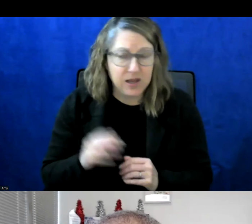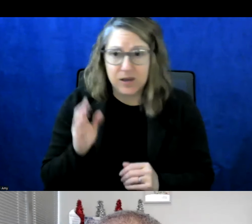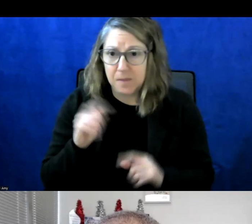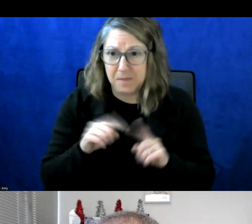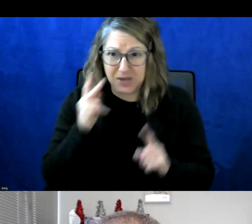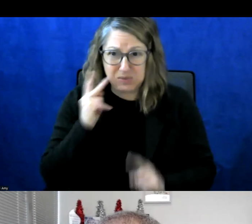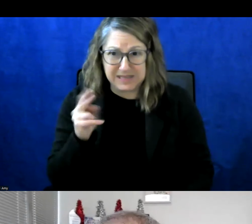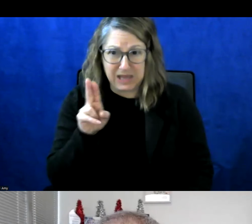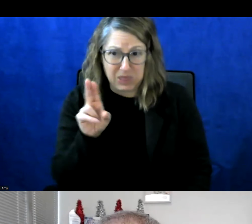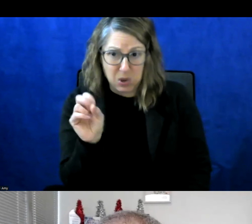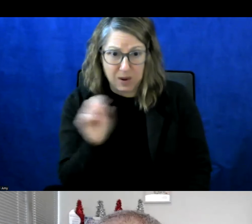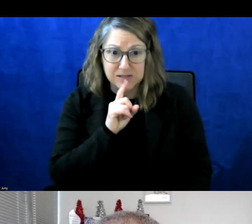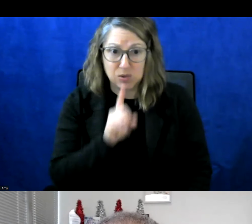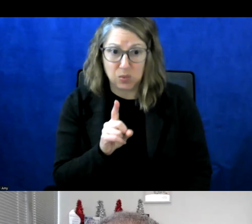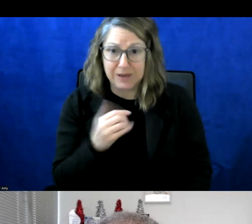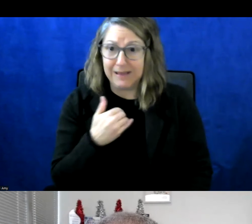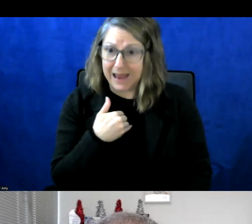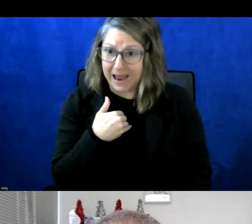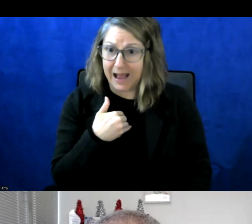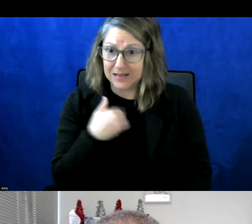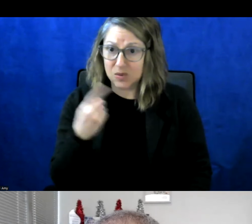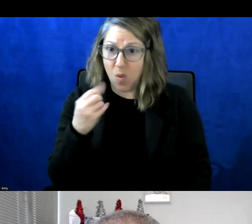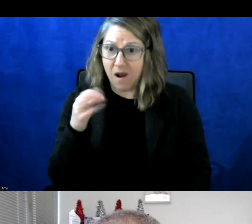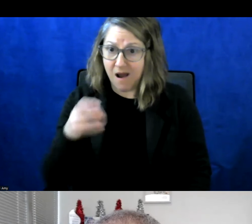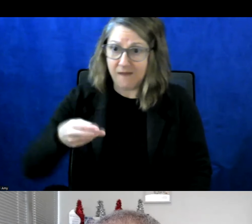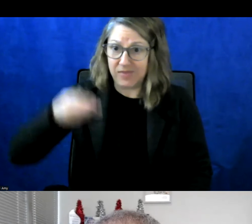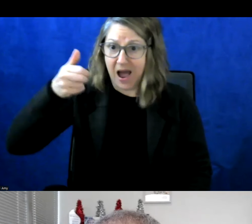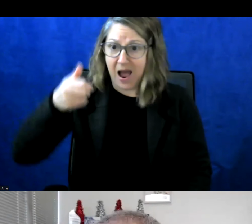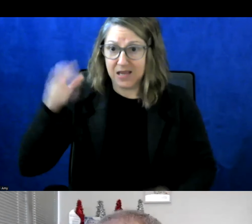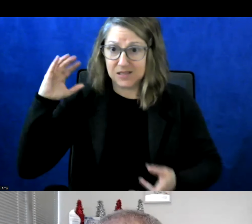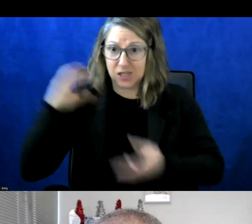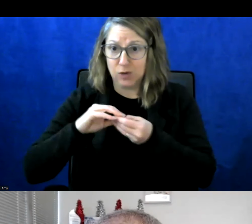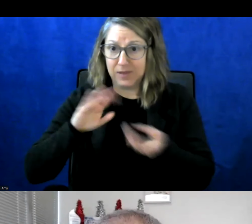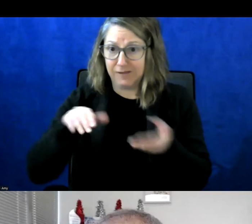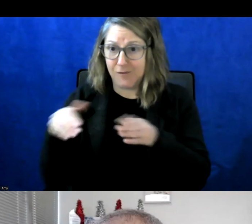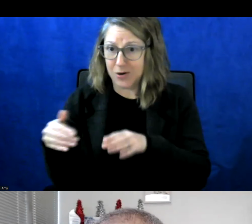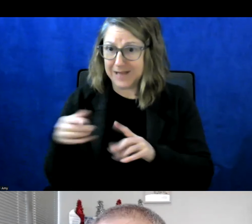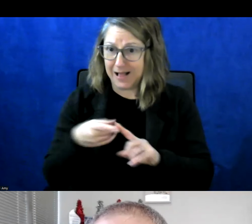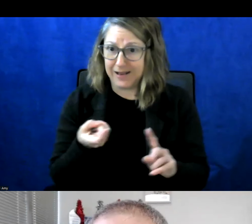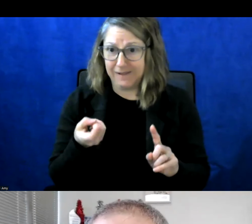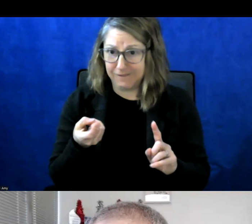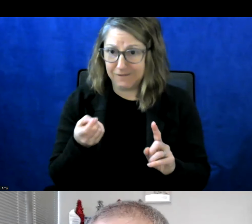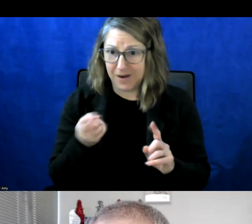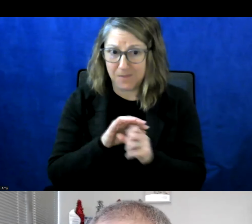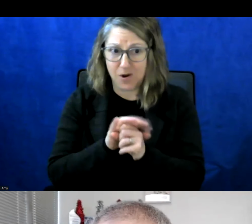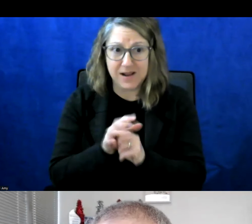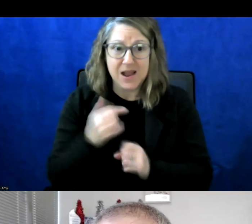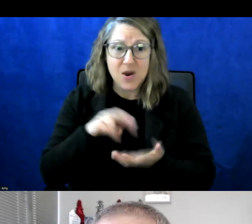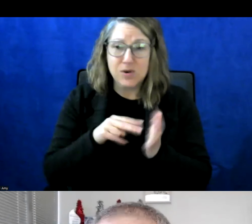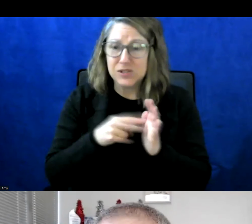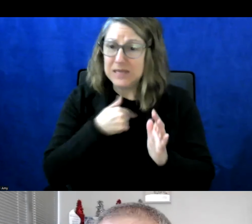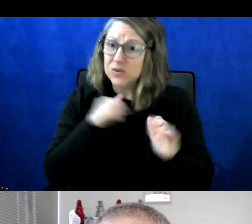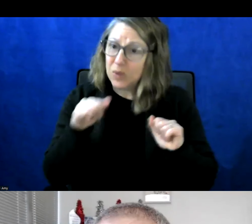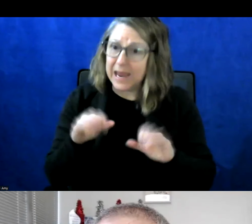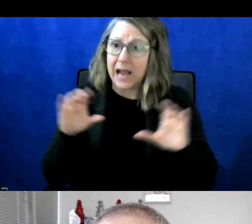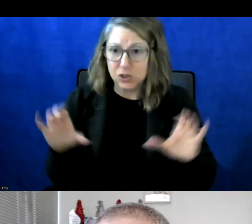States has among the highest cumulative mortality, which means that we can actually do better. And that's what we're